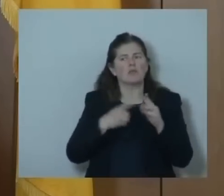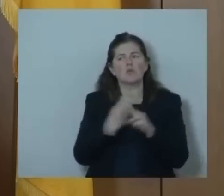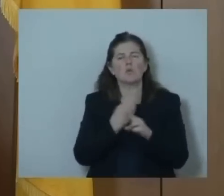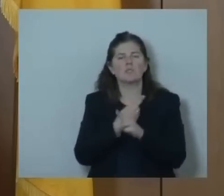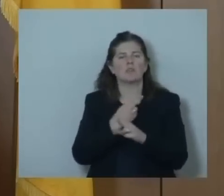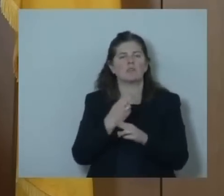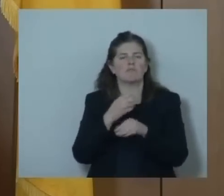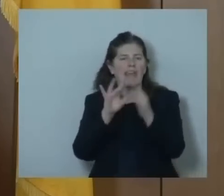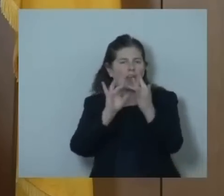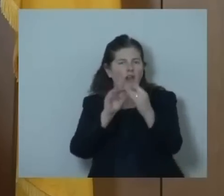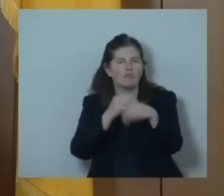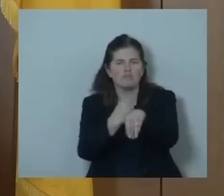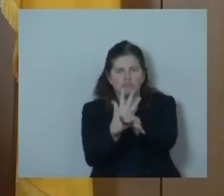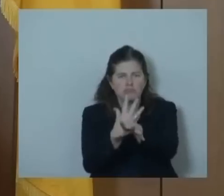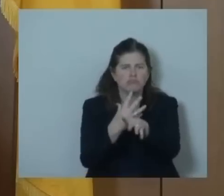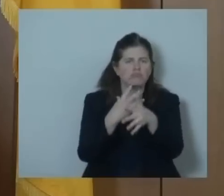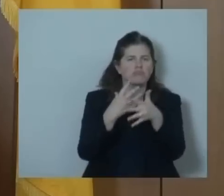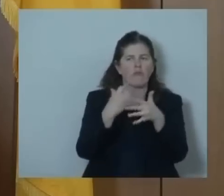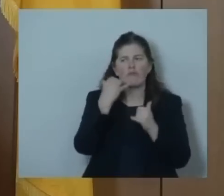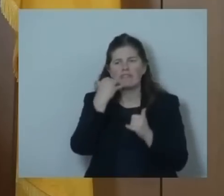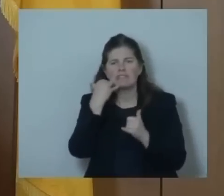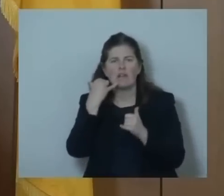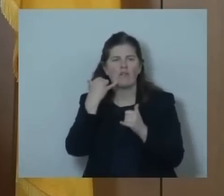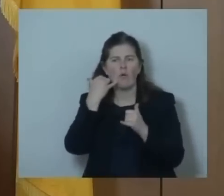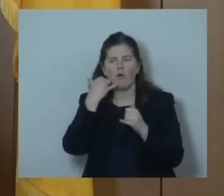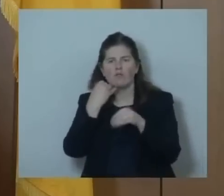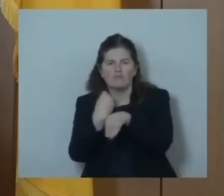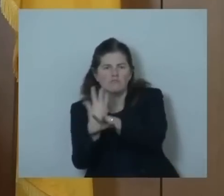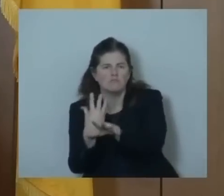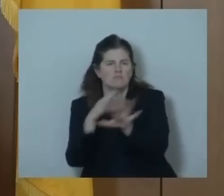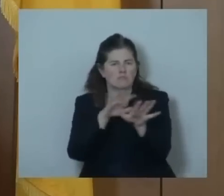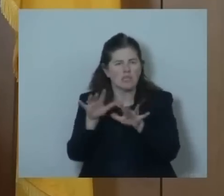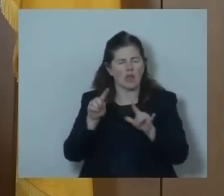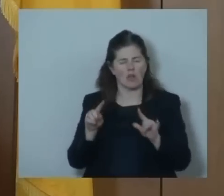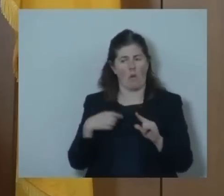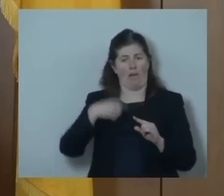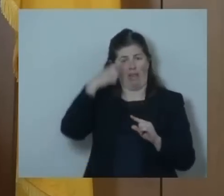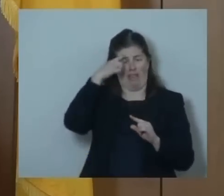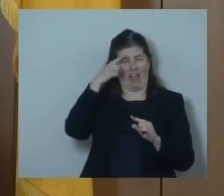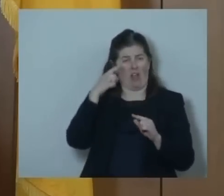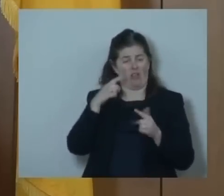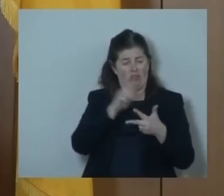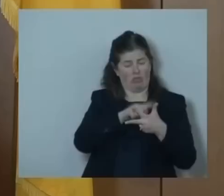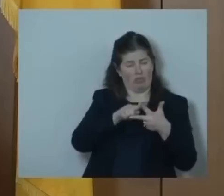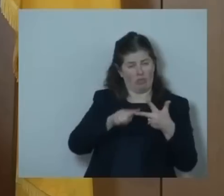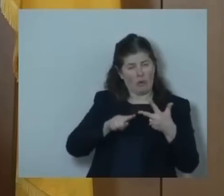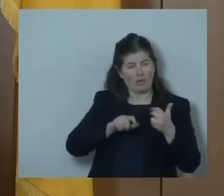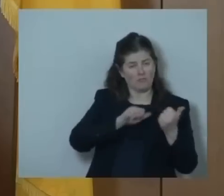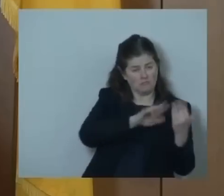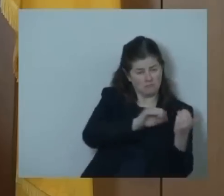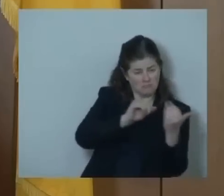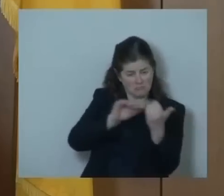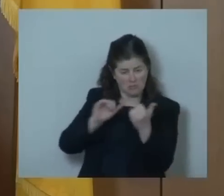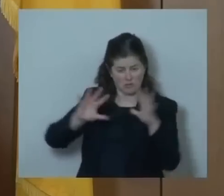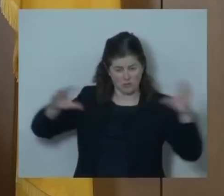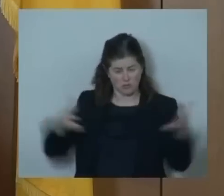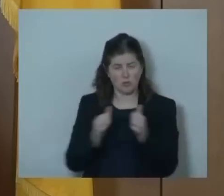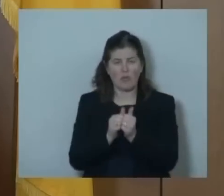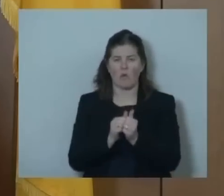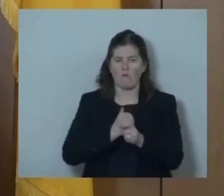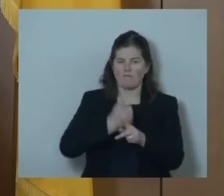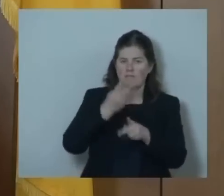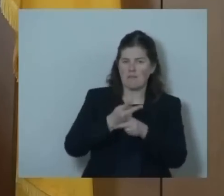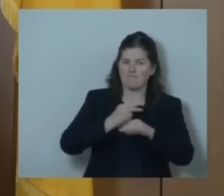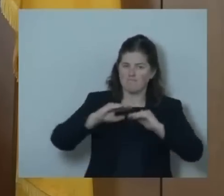using the internet and telework, telehealth aspects. But we think this three-part effort really sustains